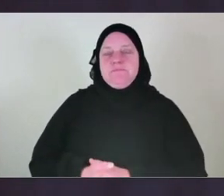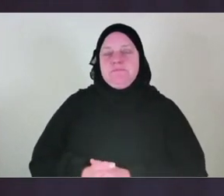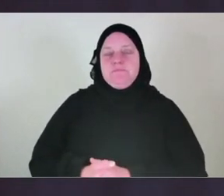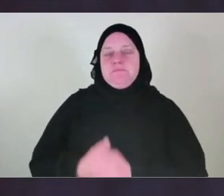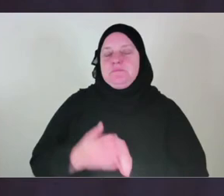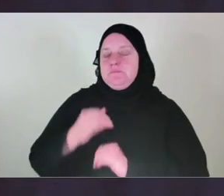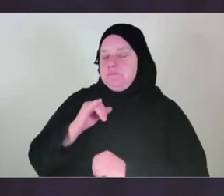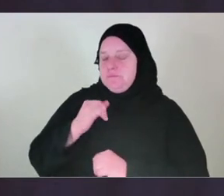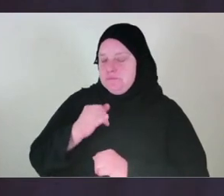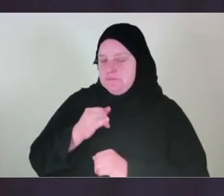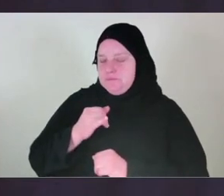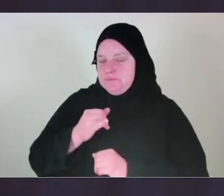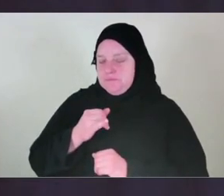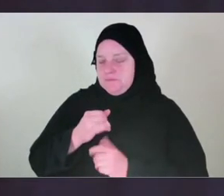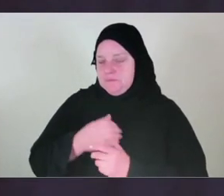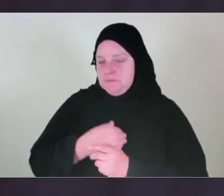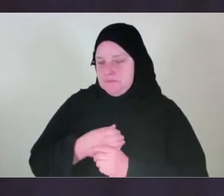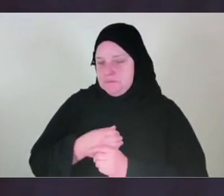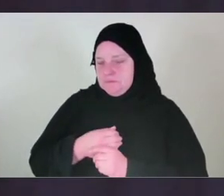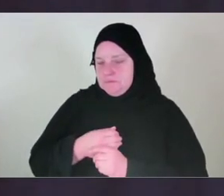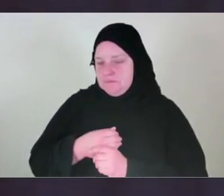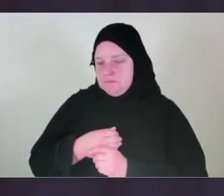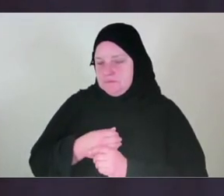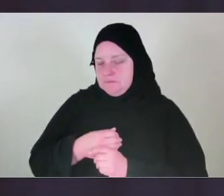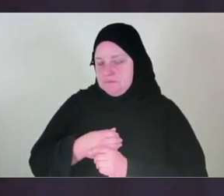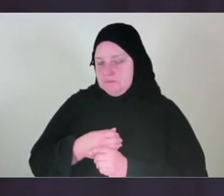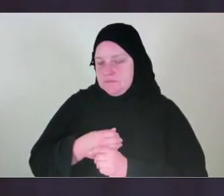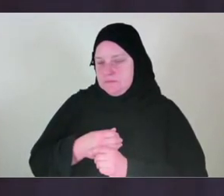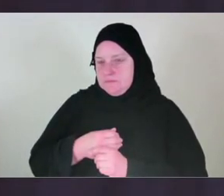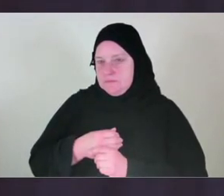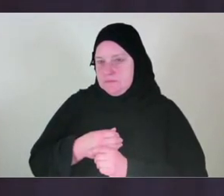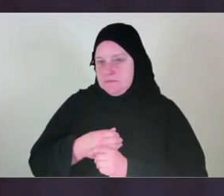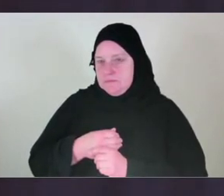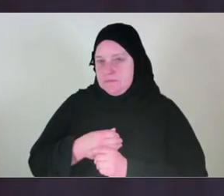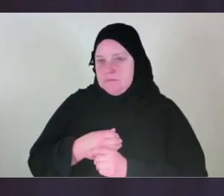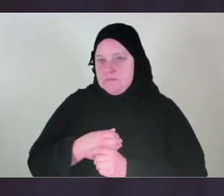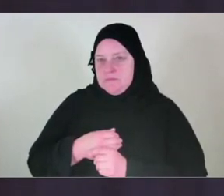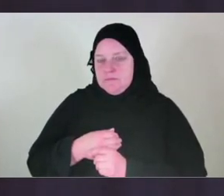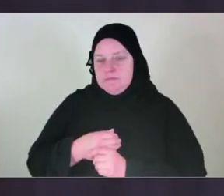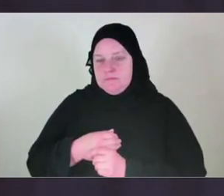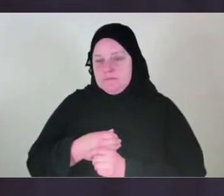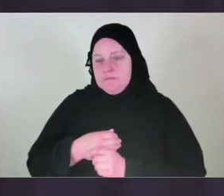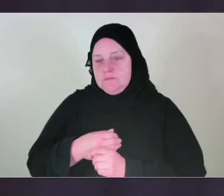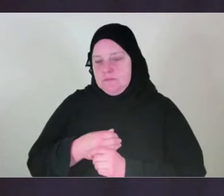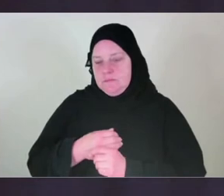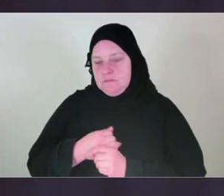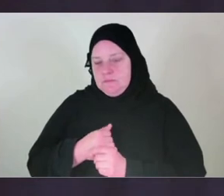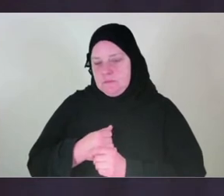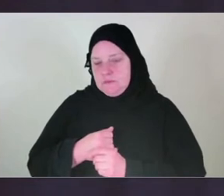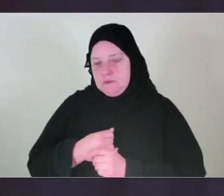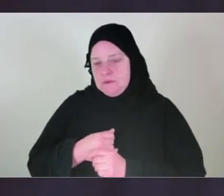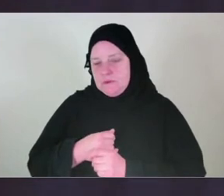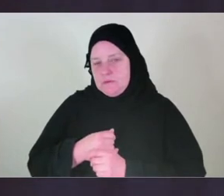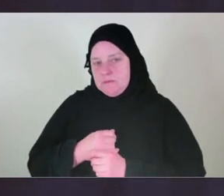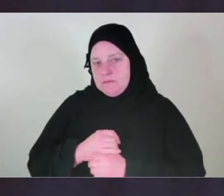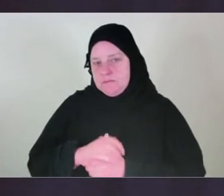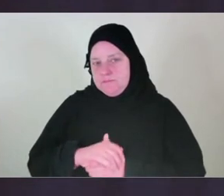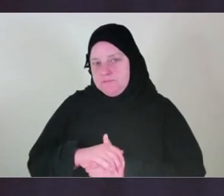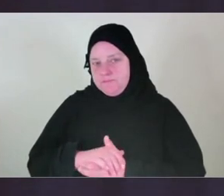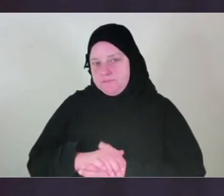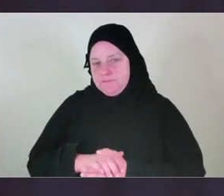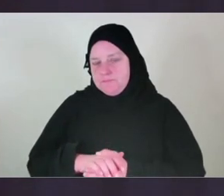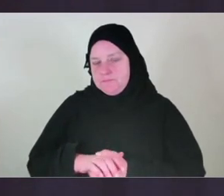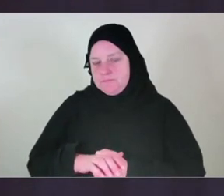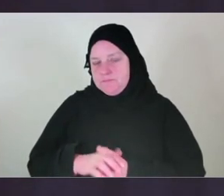al-khabar an ya'khudha mithal al-khabar alladhi qalahu Rasulullah sallallahu alayhi